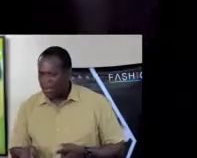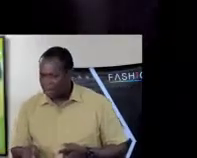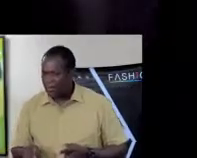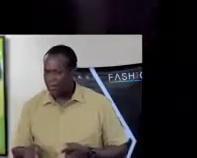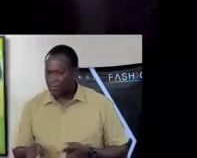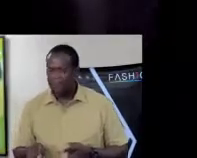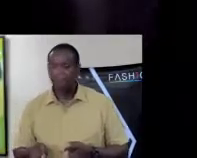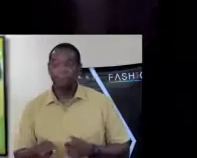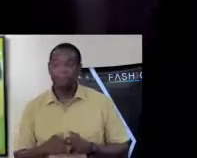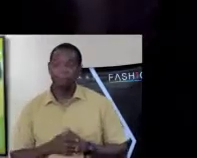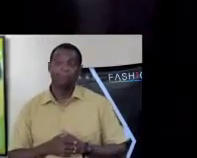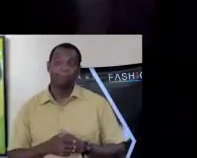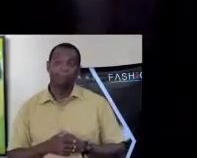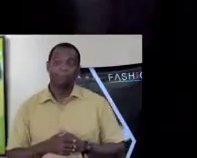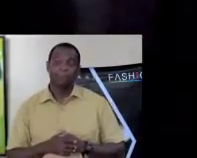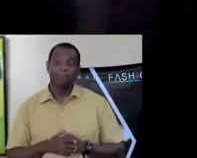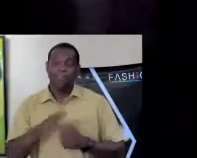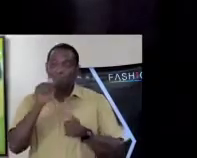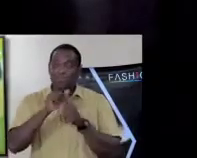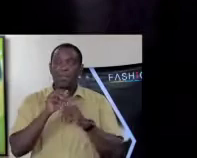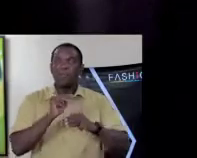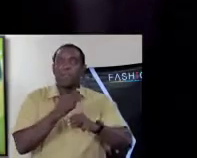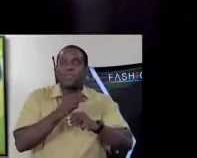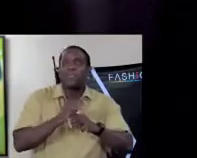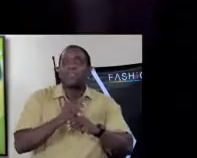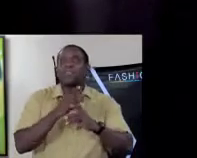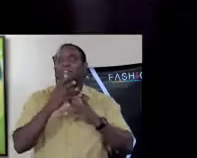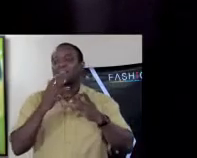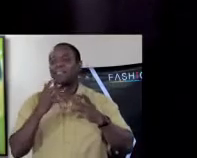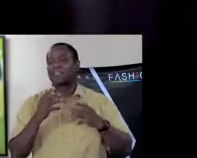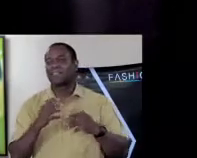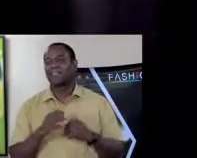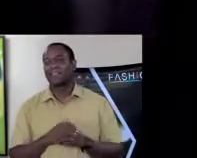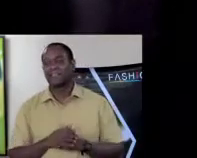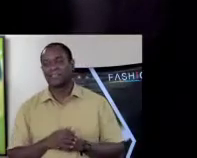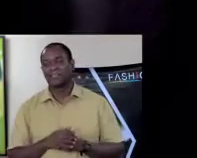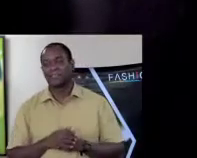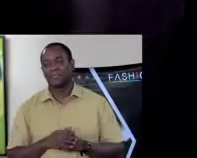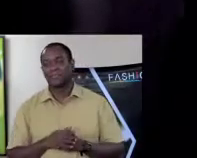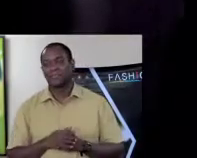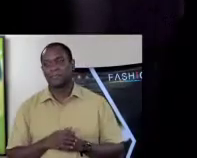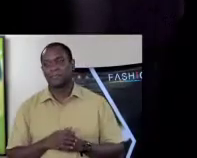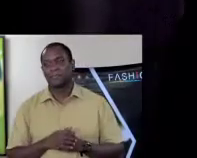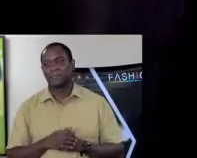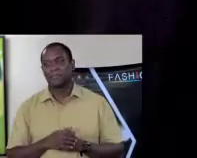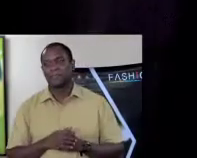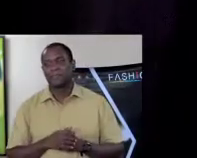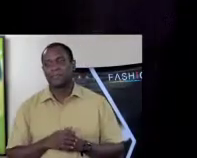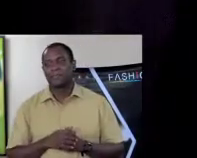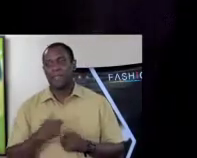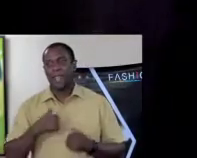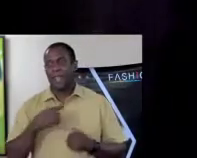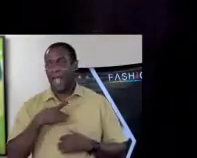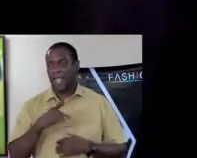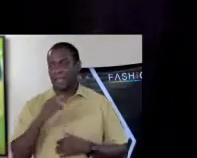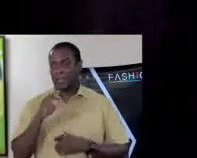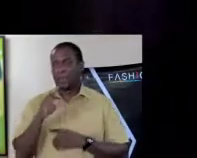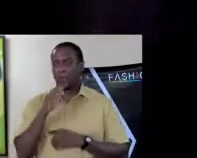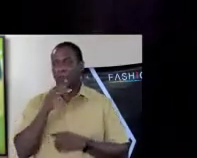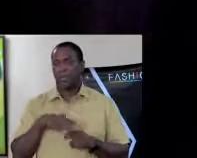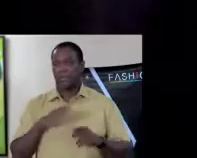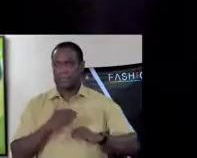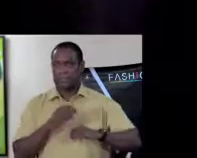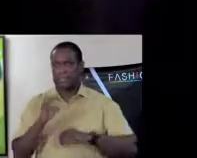say, wow. And they remember the music, you know? And I am a big Beyoncé fan. But